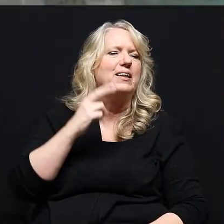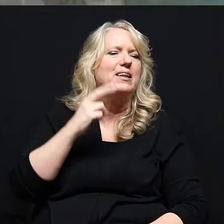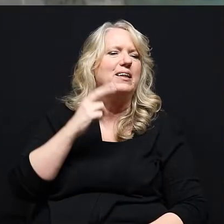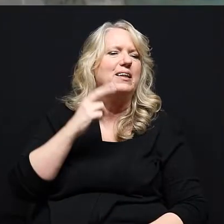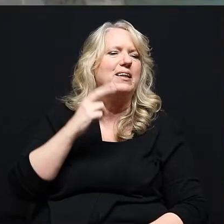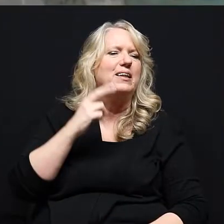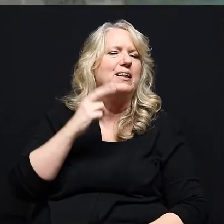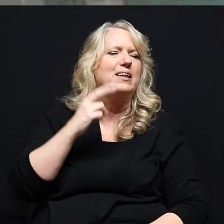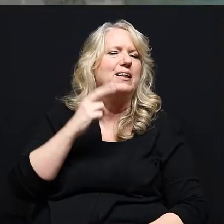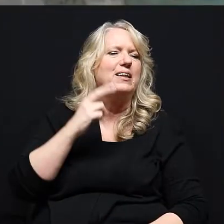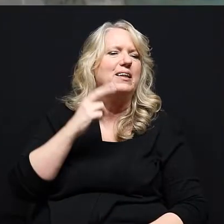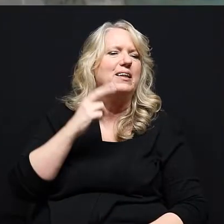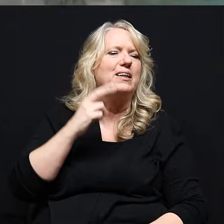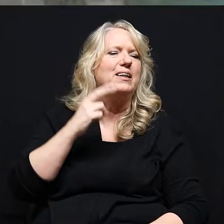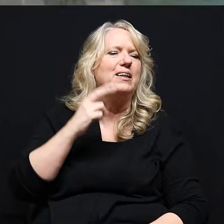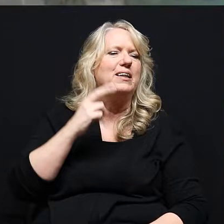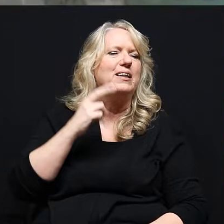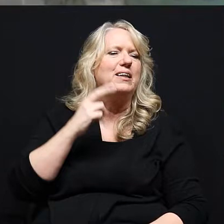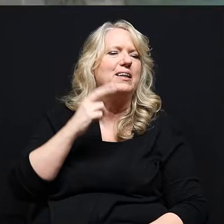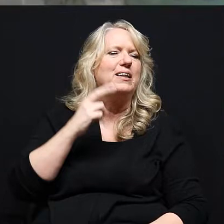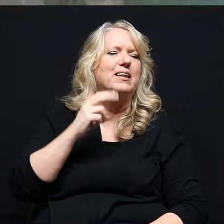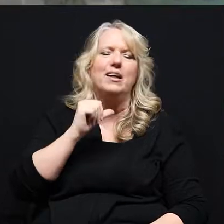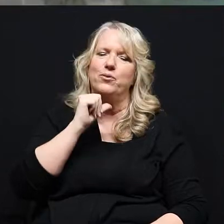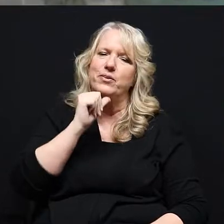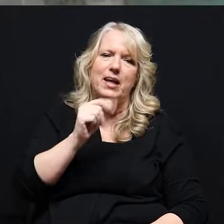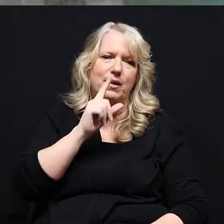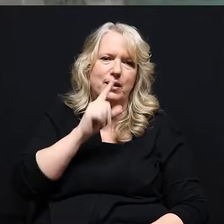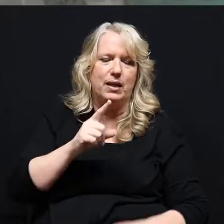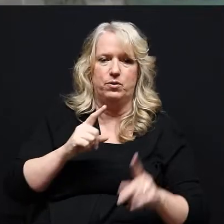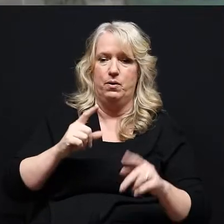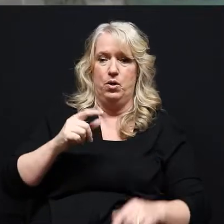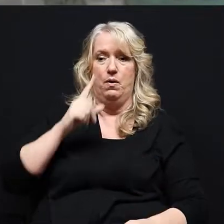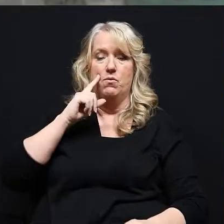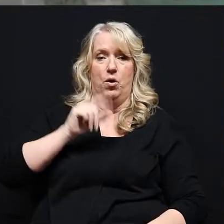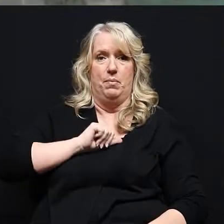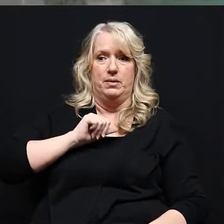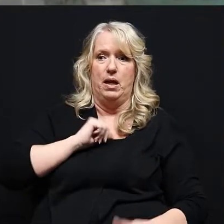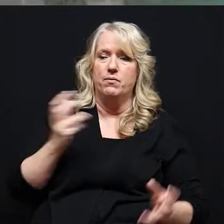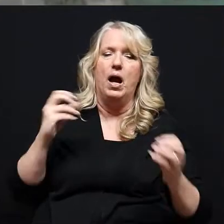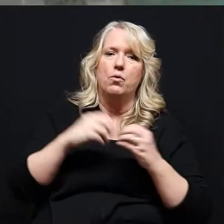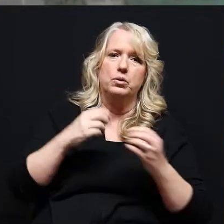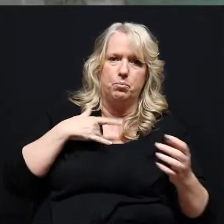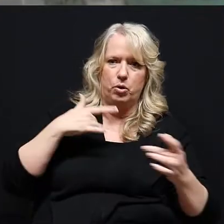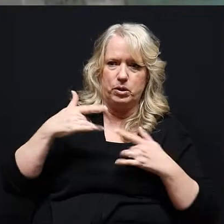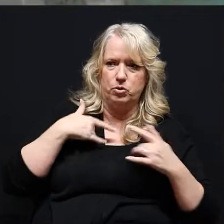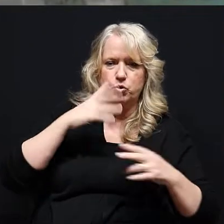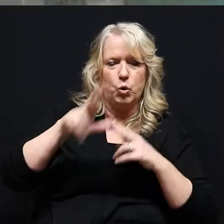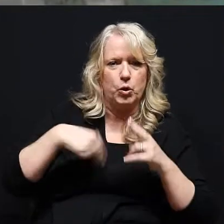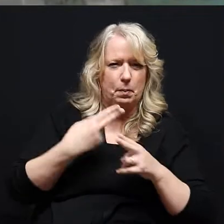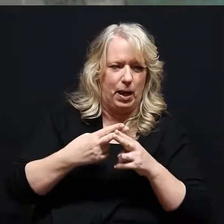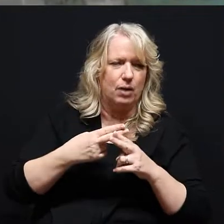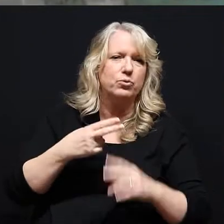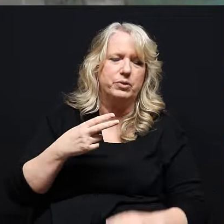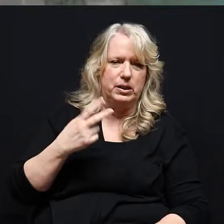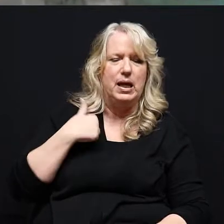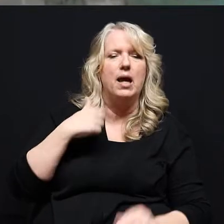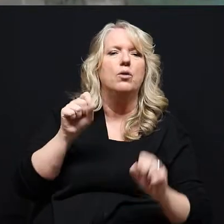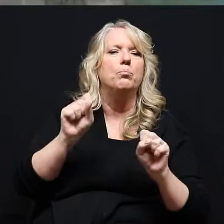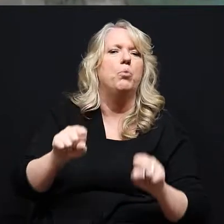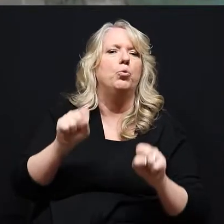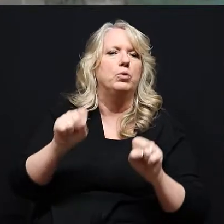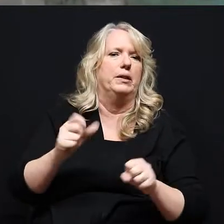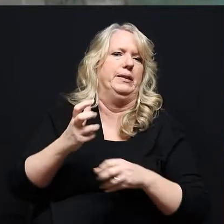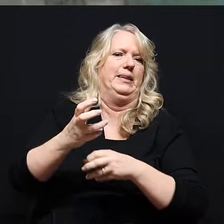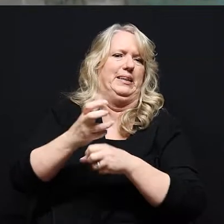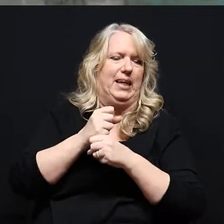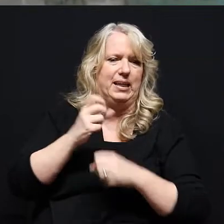Matt Haie. He stands outside in front of a mural. In my case, I was more concerned about, my concern was potentially getting